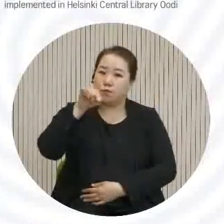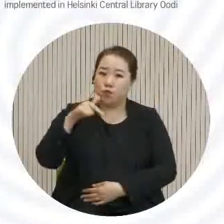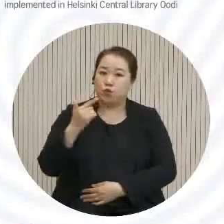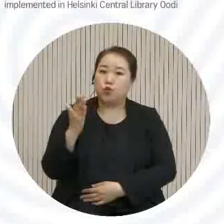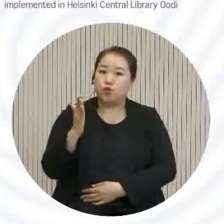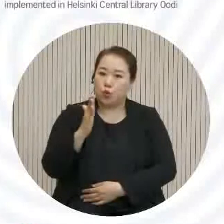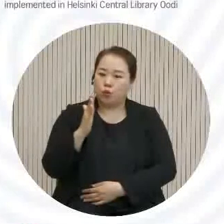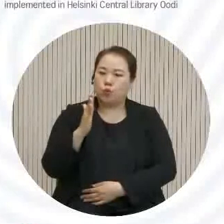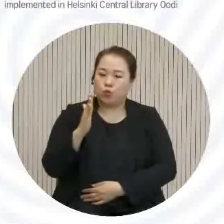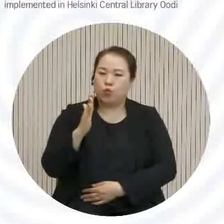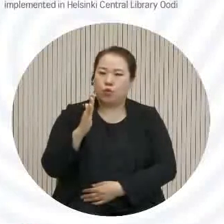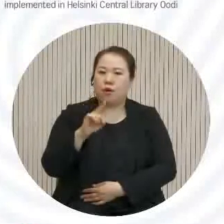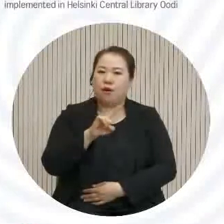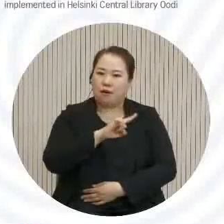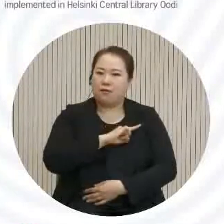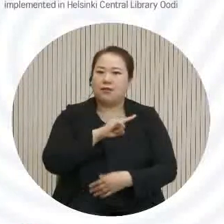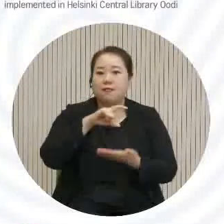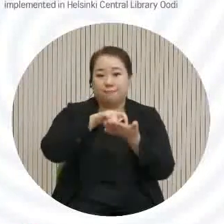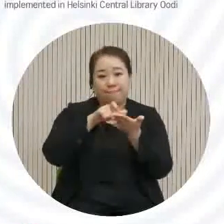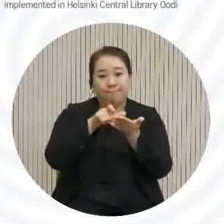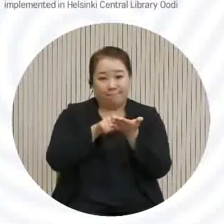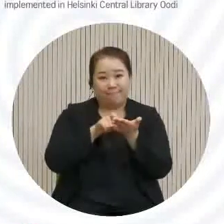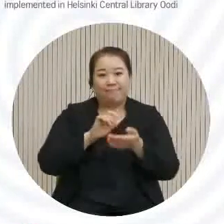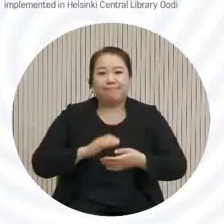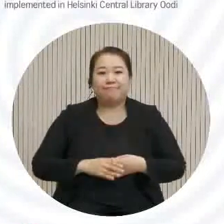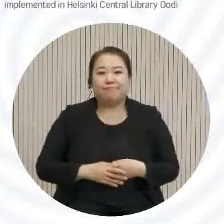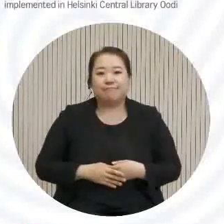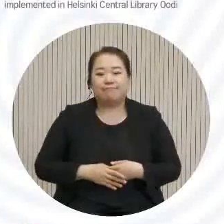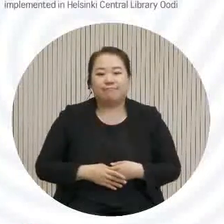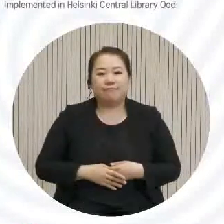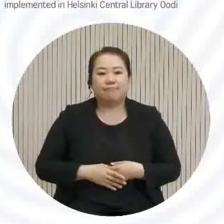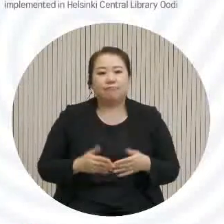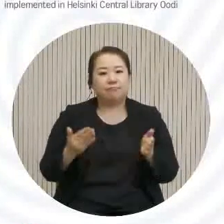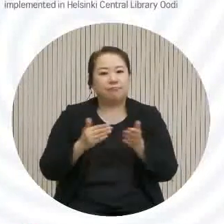end, each pair can perform their own compositions.